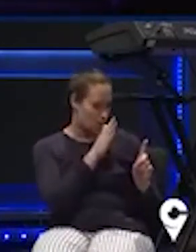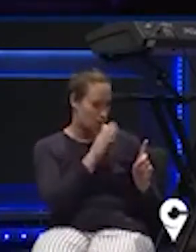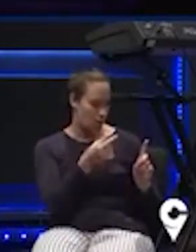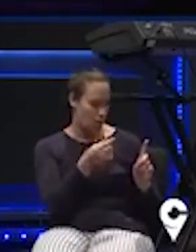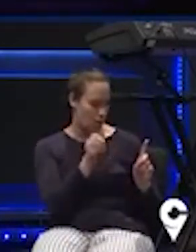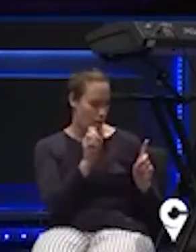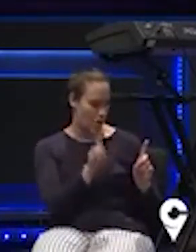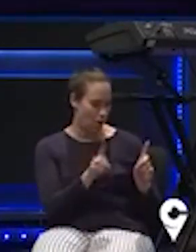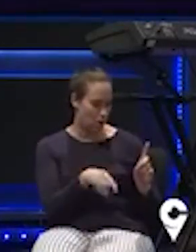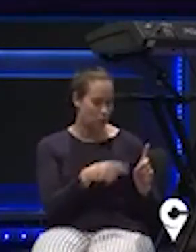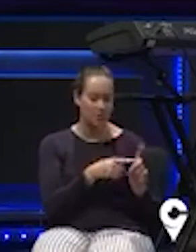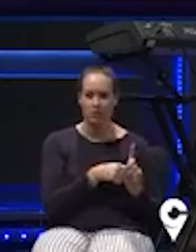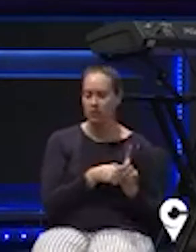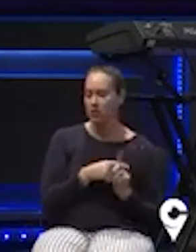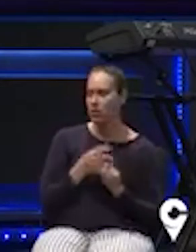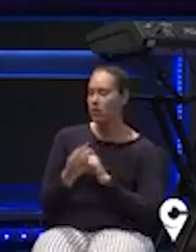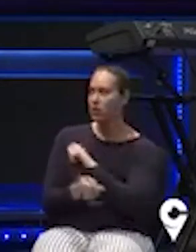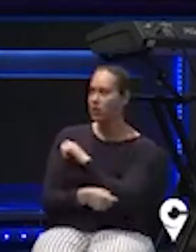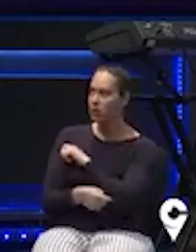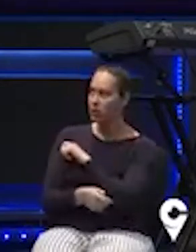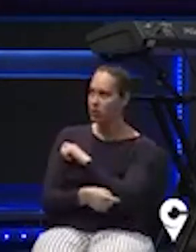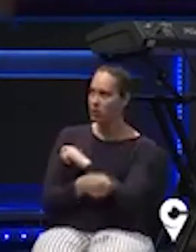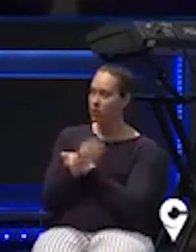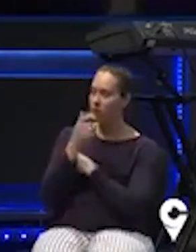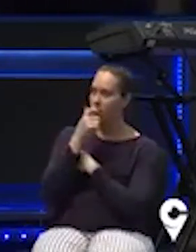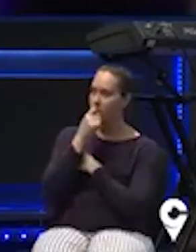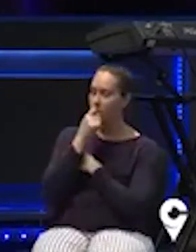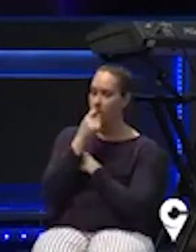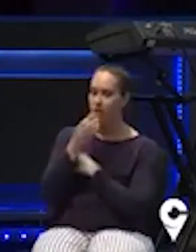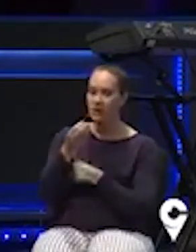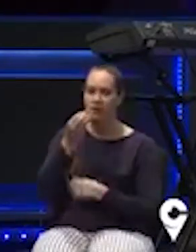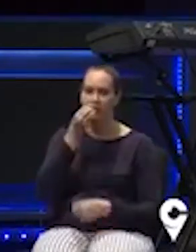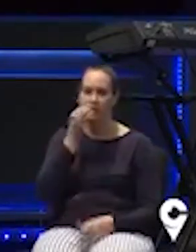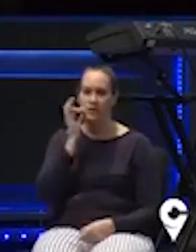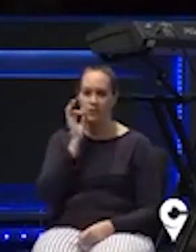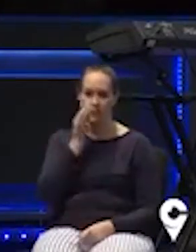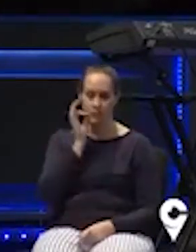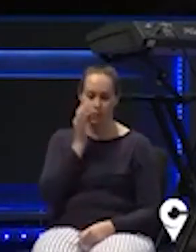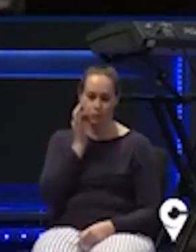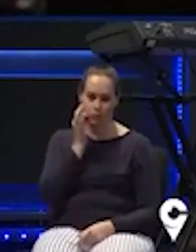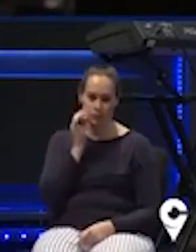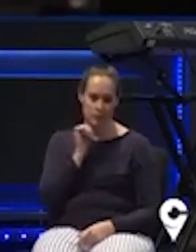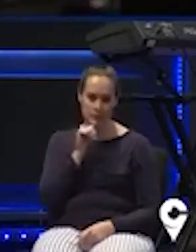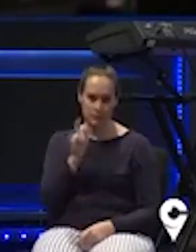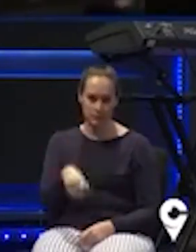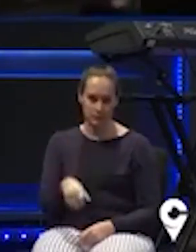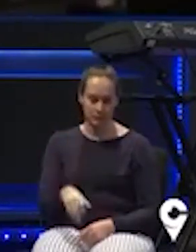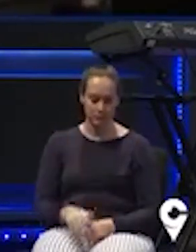to eat the fruit of the tree of the knowledge of good and evil. Now, I'm not real sure